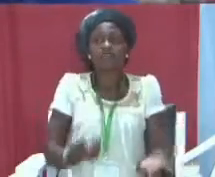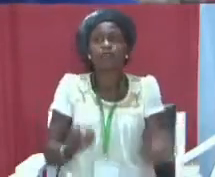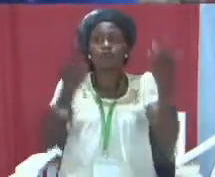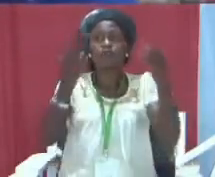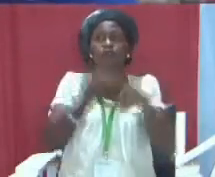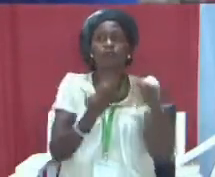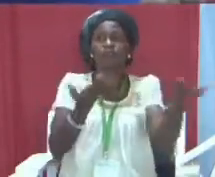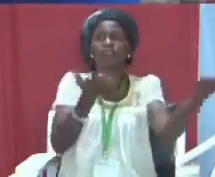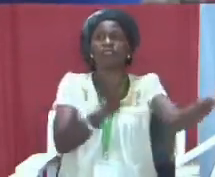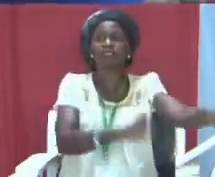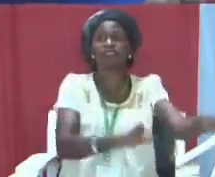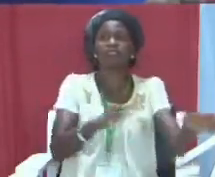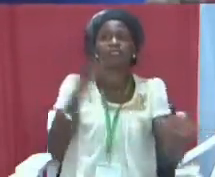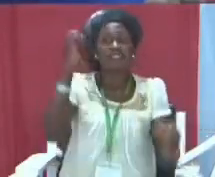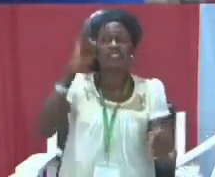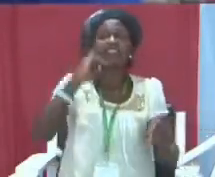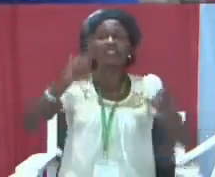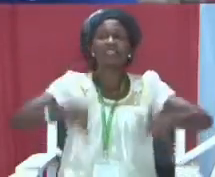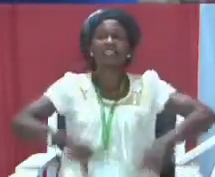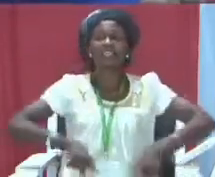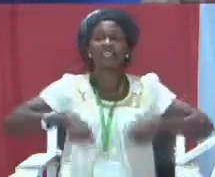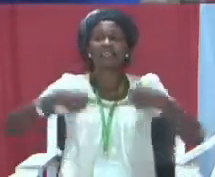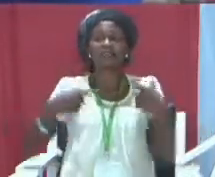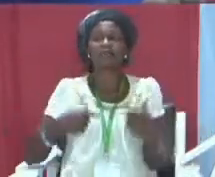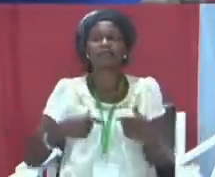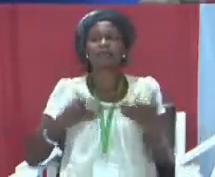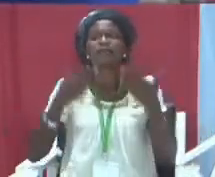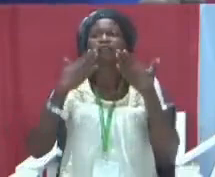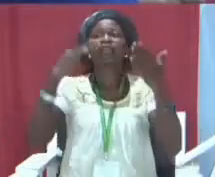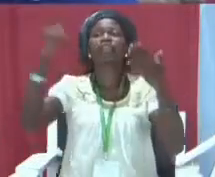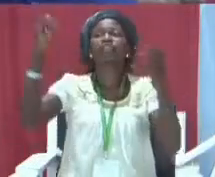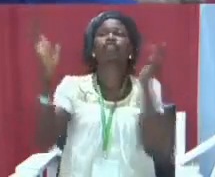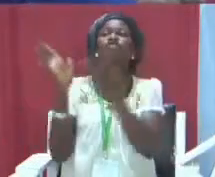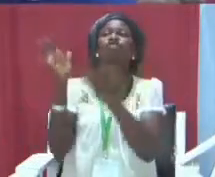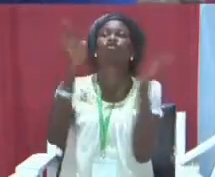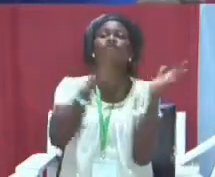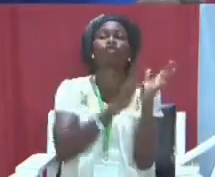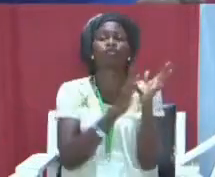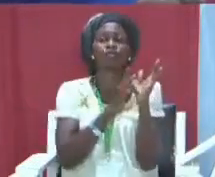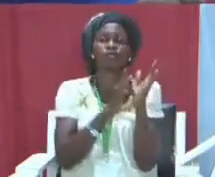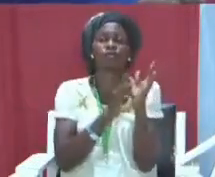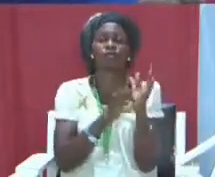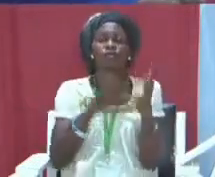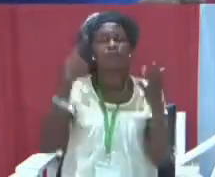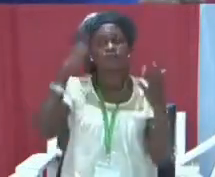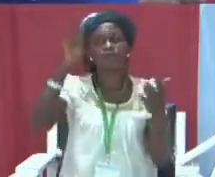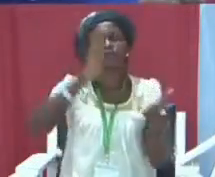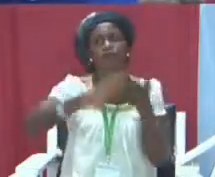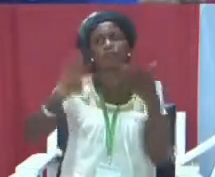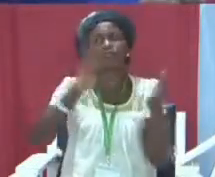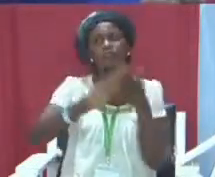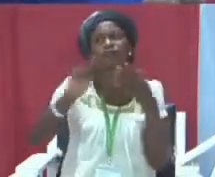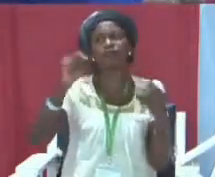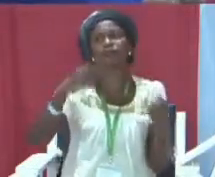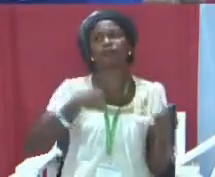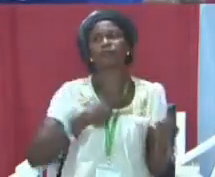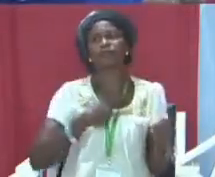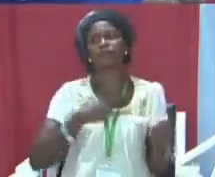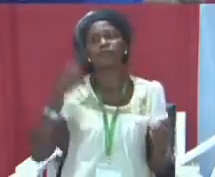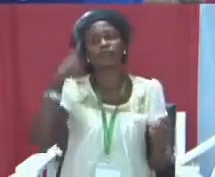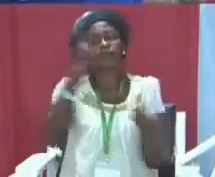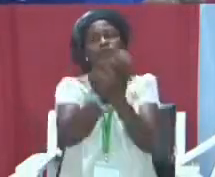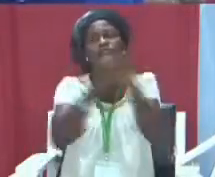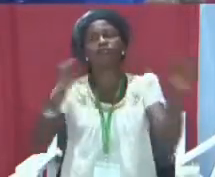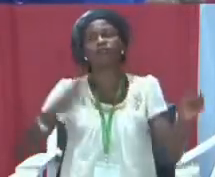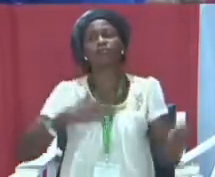dead. He is alive. Thank you, Jesus, for forgiving me, for